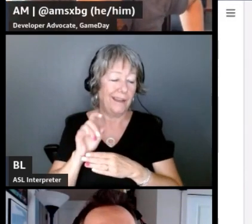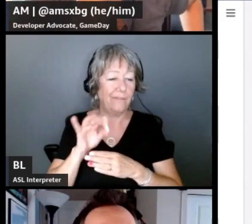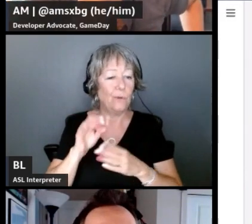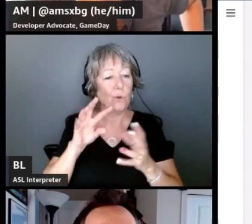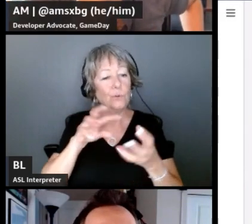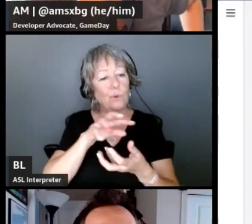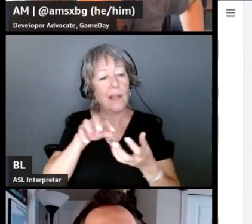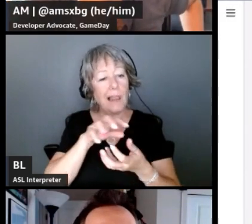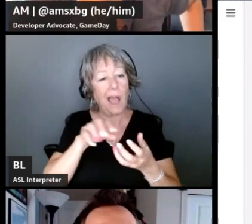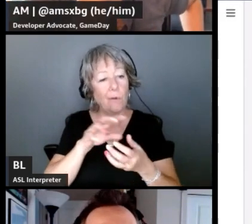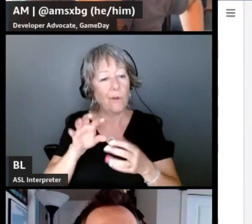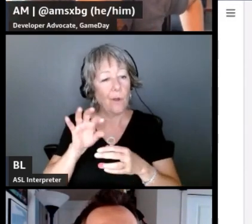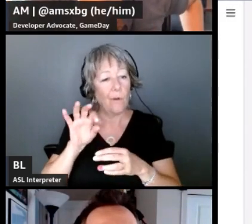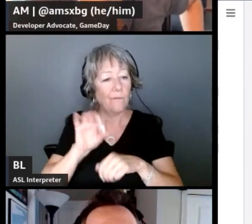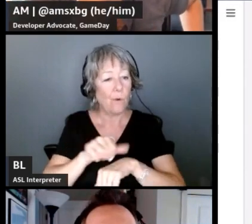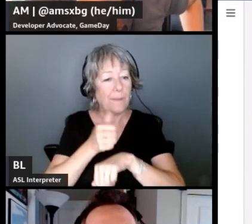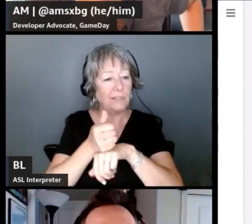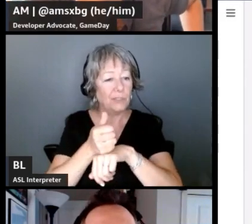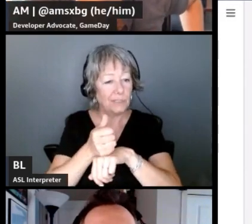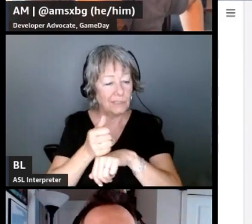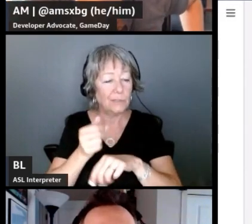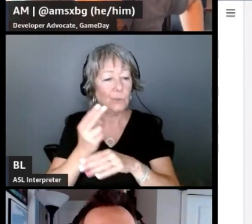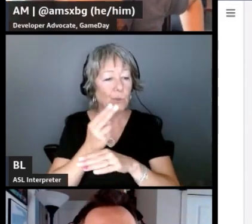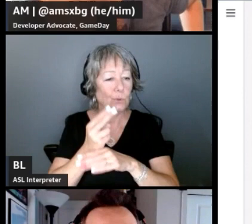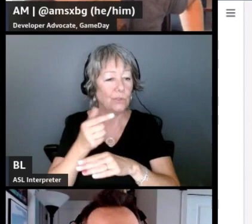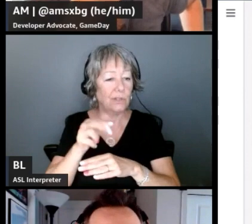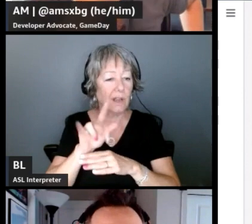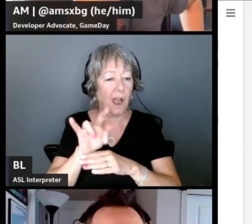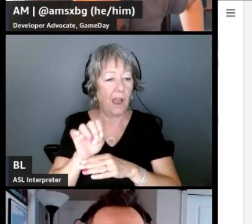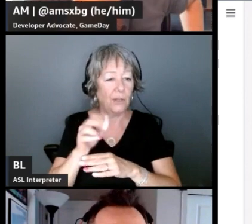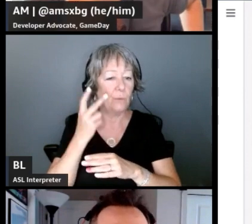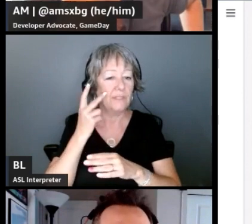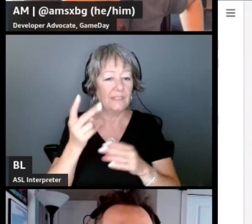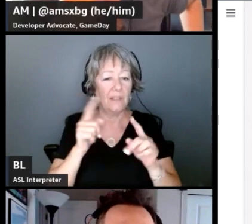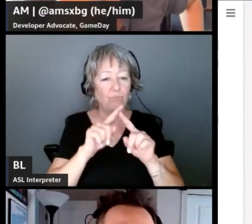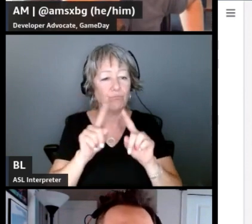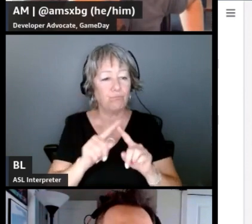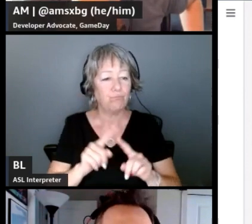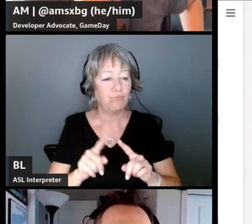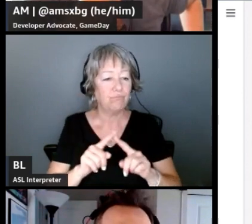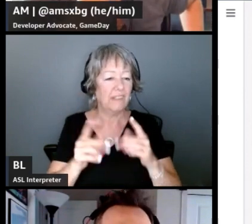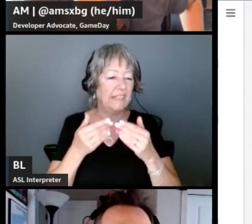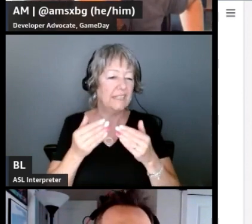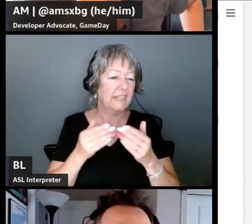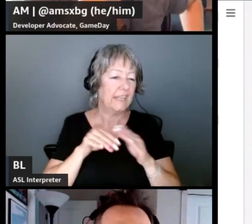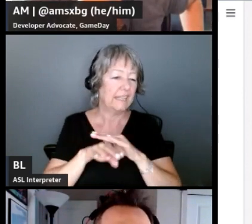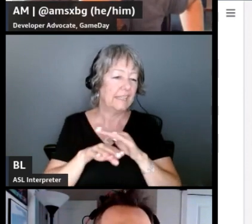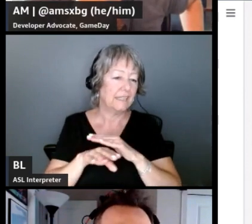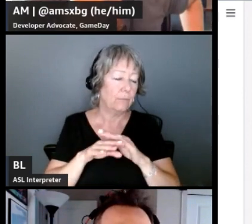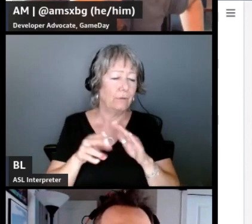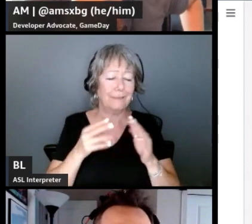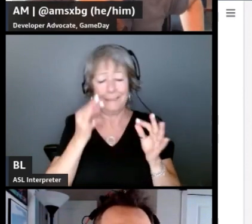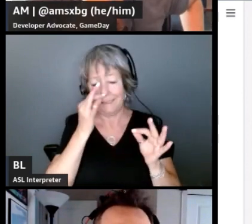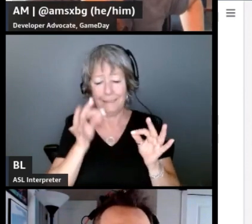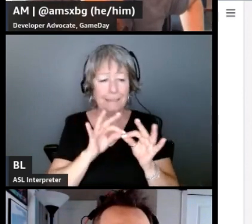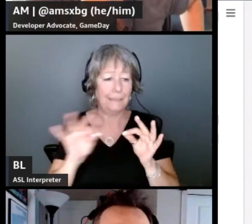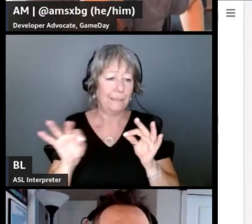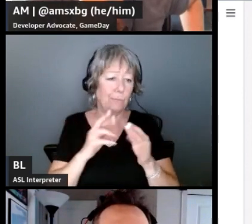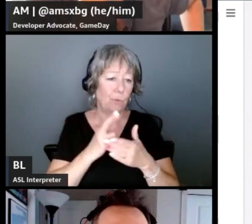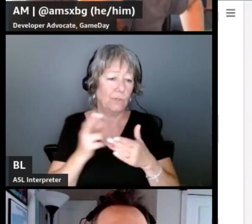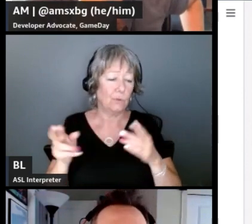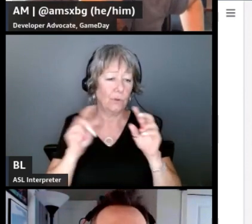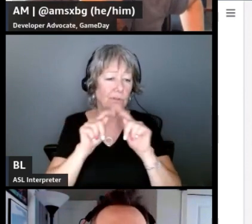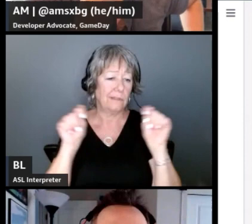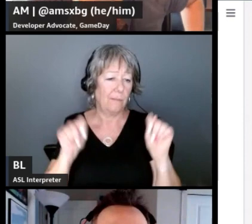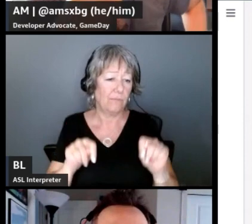just Google CloudFormation template, you'll see a bunch of these that are easily accessible. Not just something very simple as single resource, but very complex stuff as